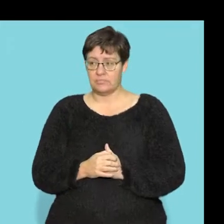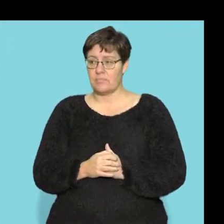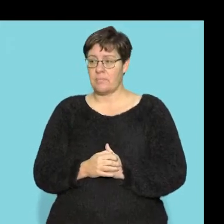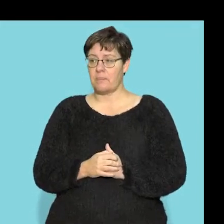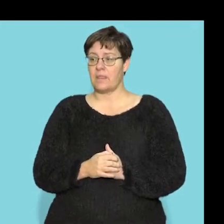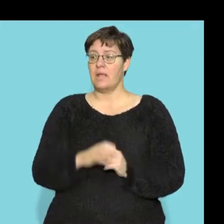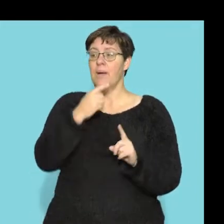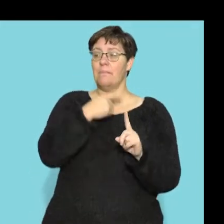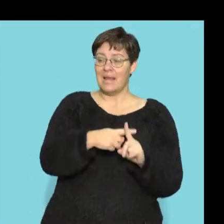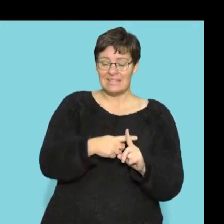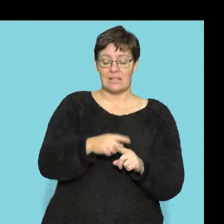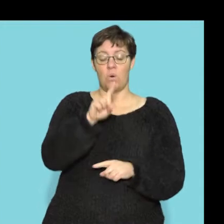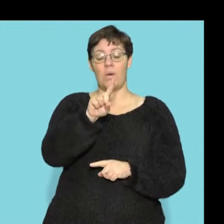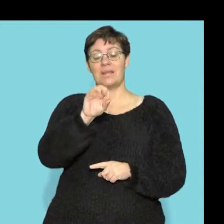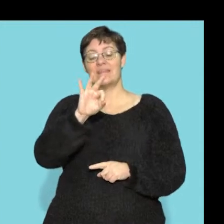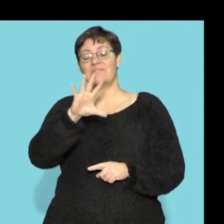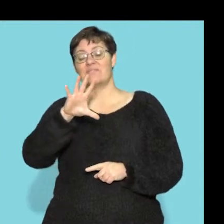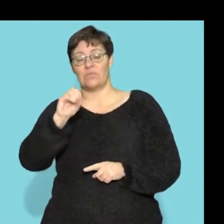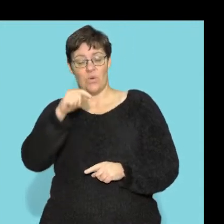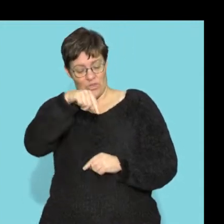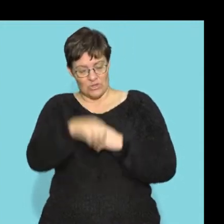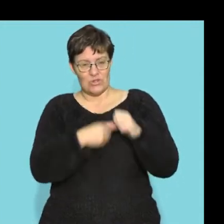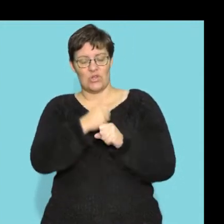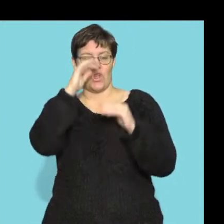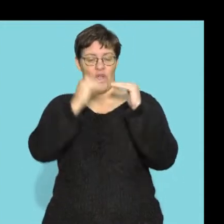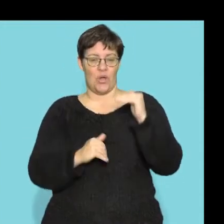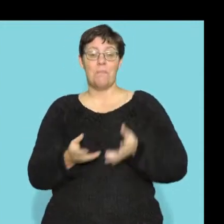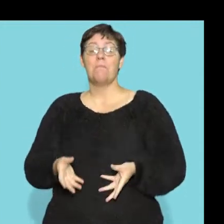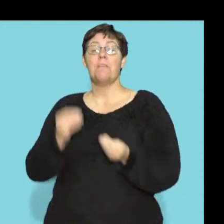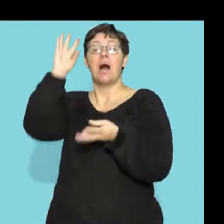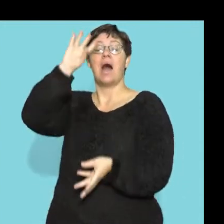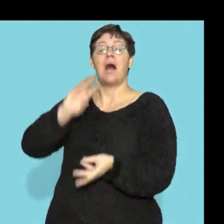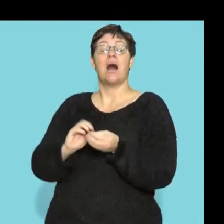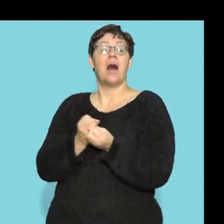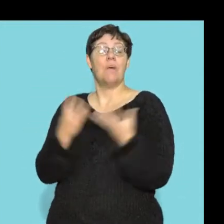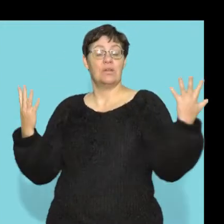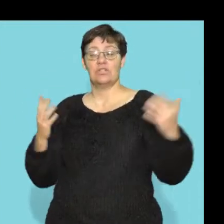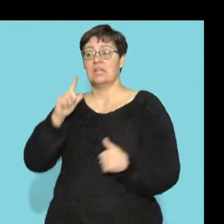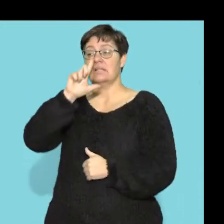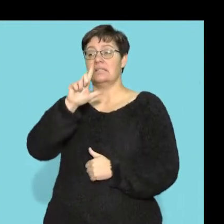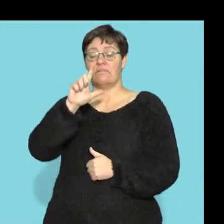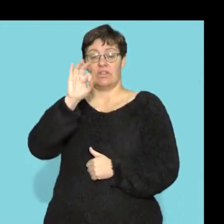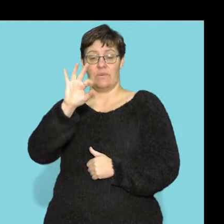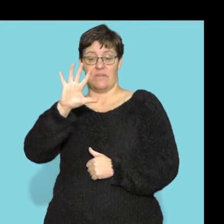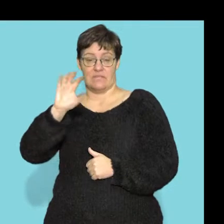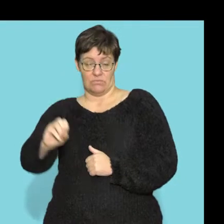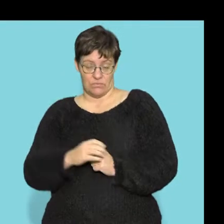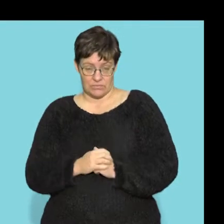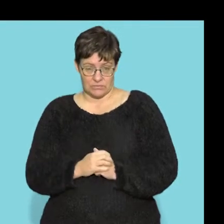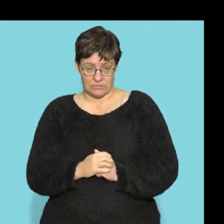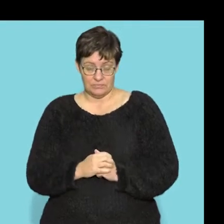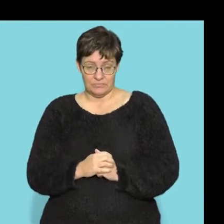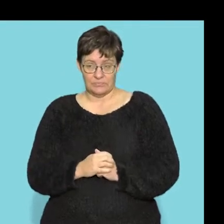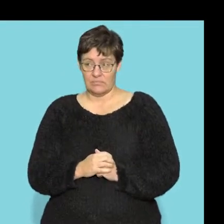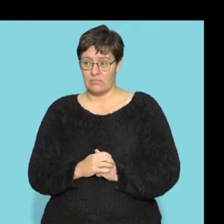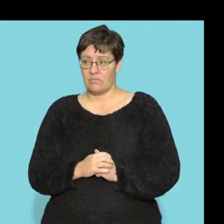Rand plus this year's depreciation to give me a total accumulated of 7,350. Next